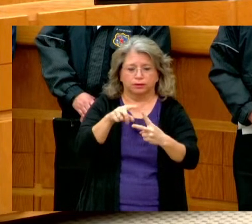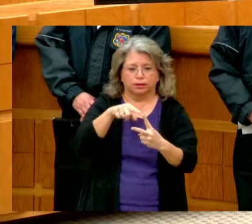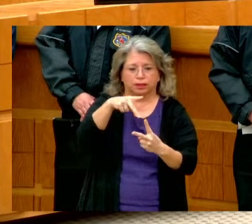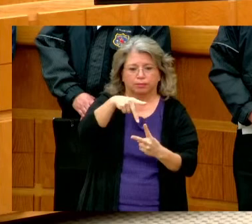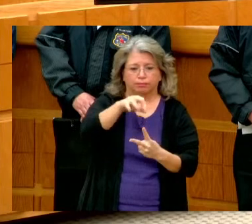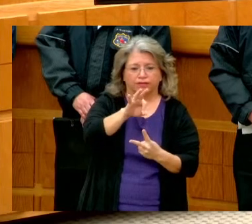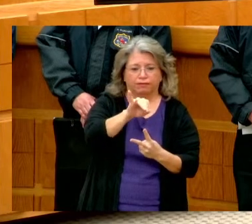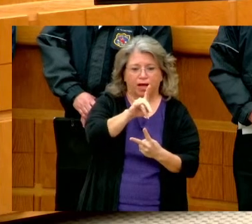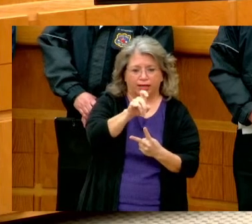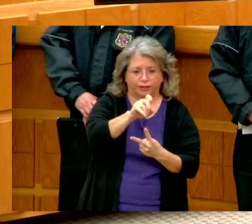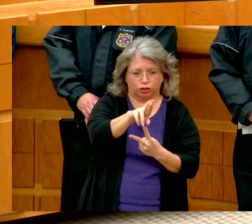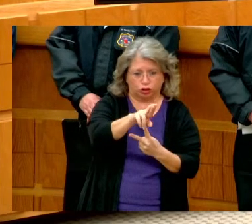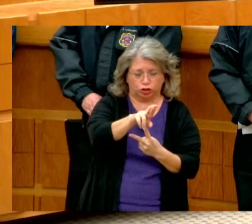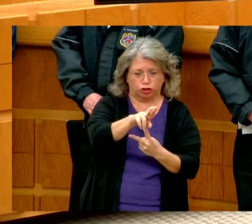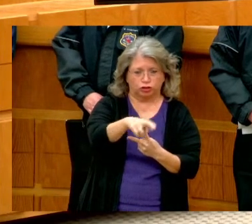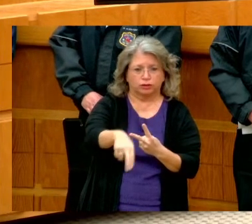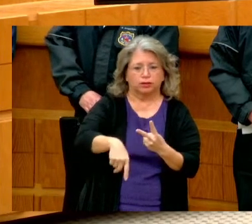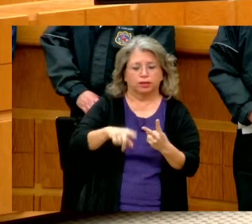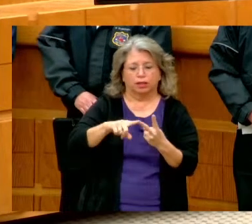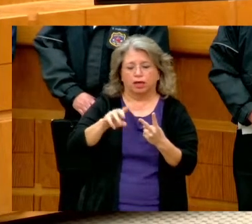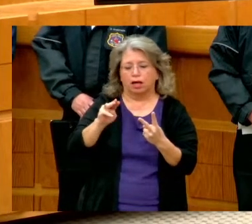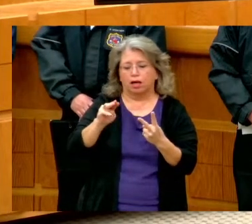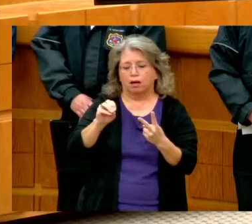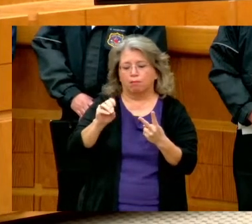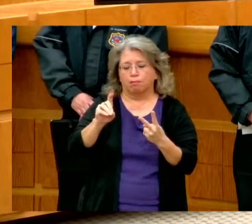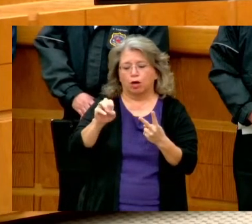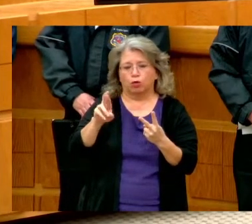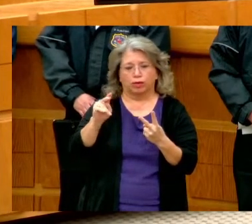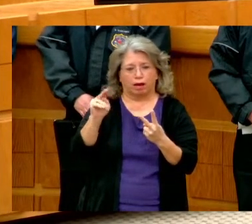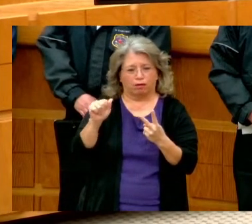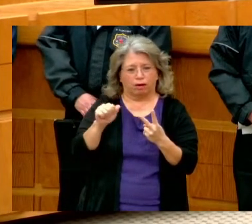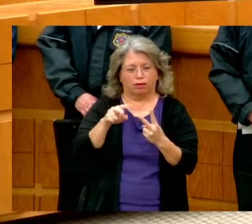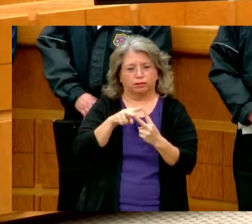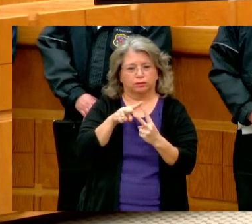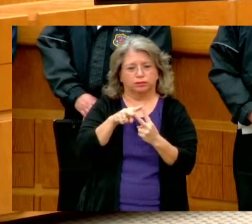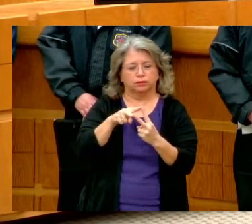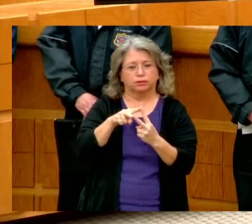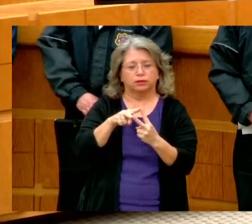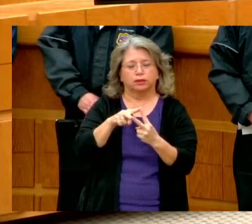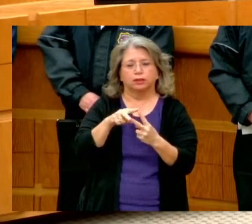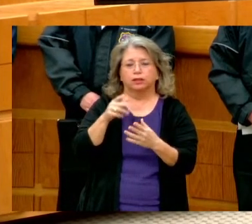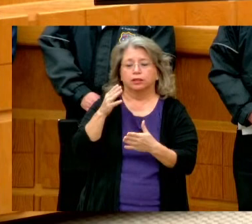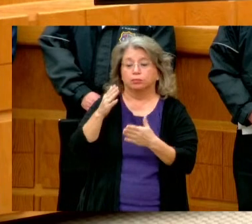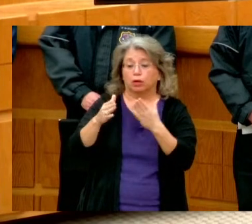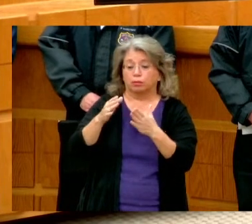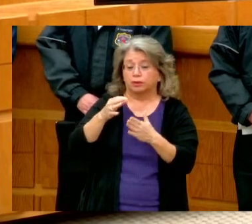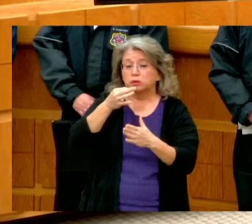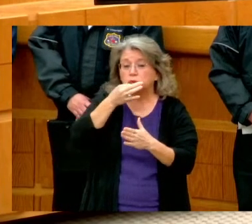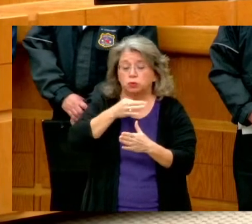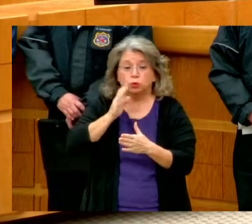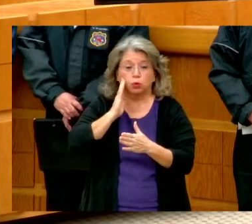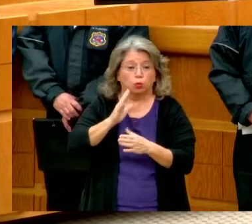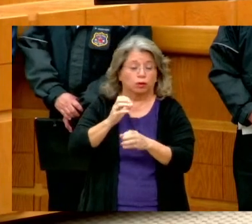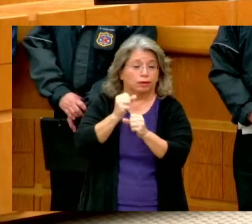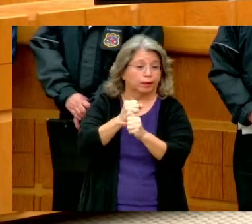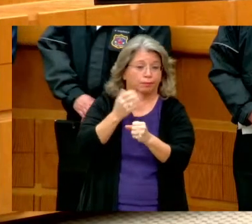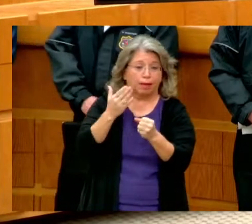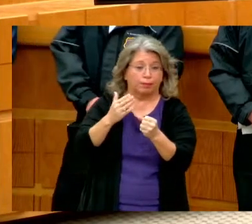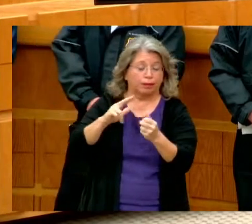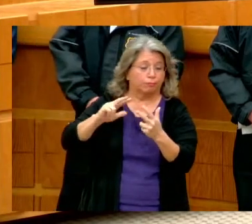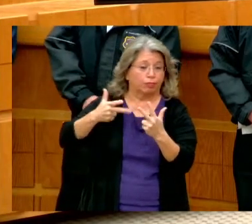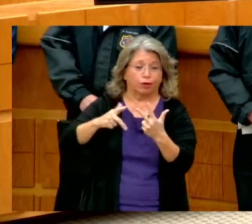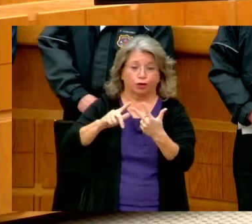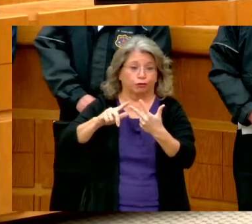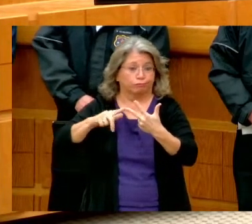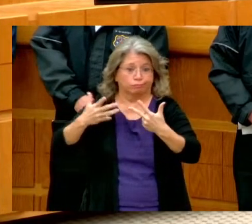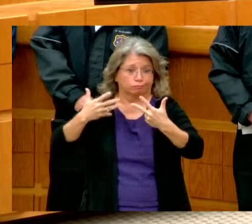differences. There's the Pfizer vaccine, the Moderna vaccine, and in probably very short order, we'll probably hear about another approved vaccine.